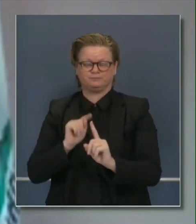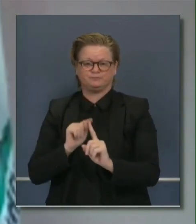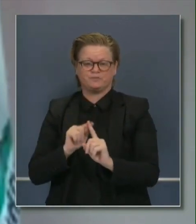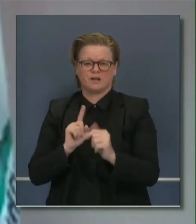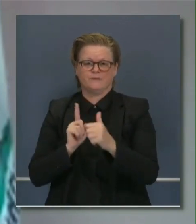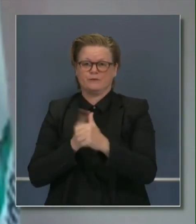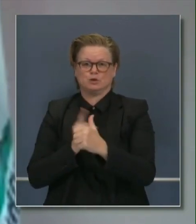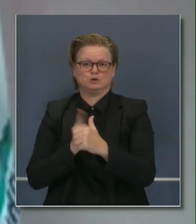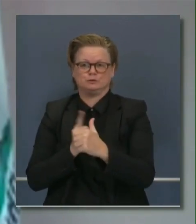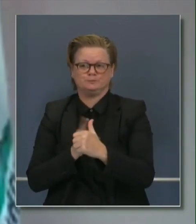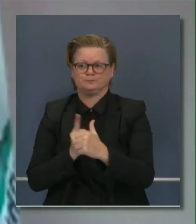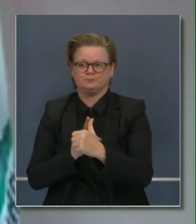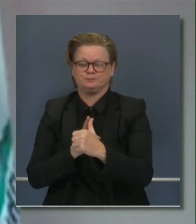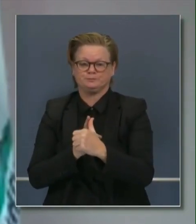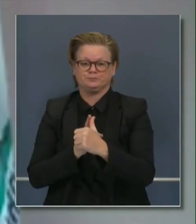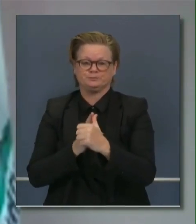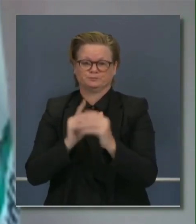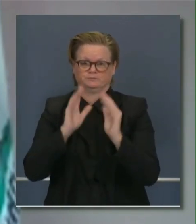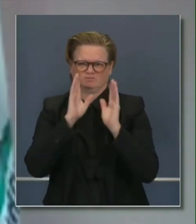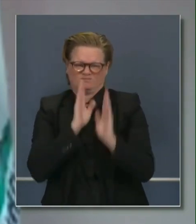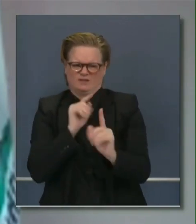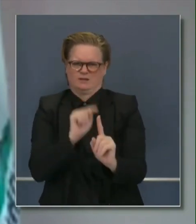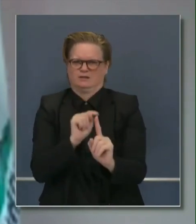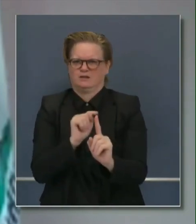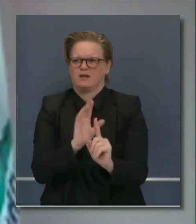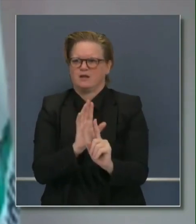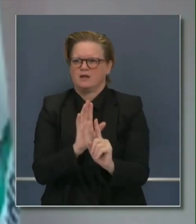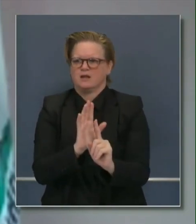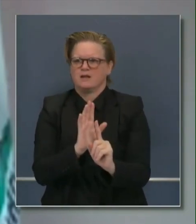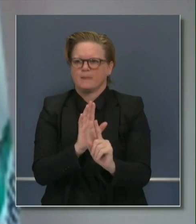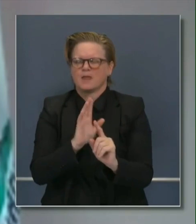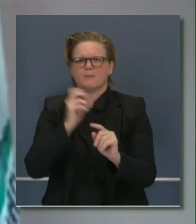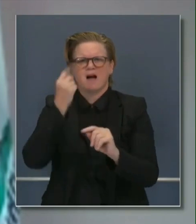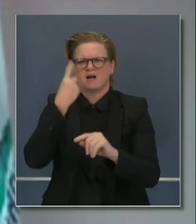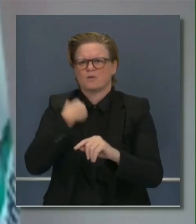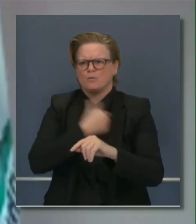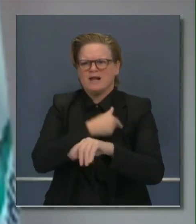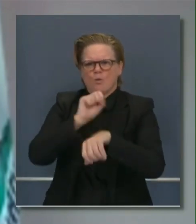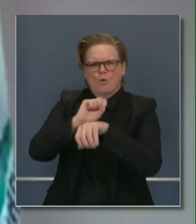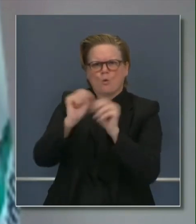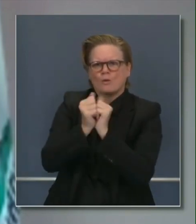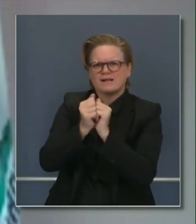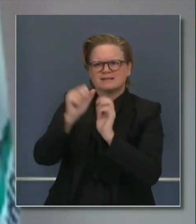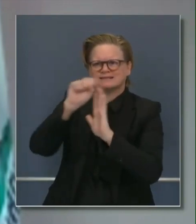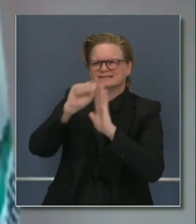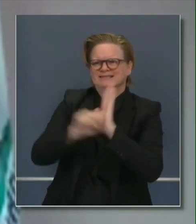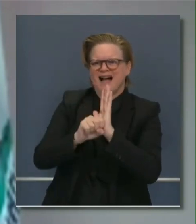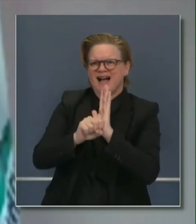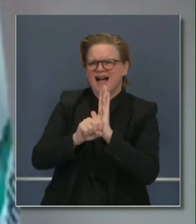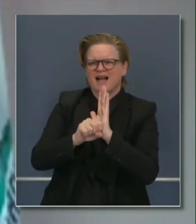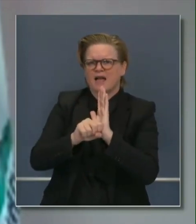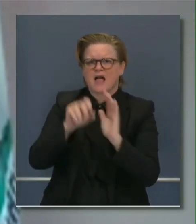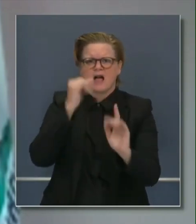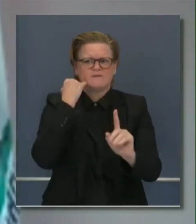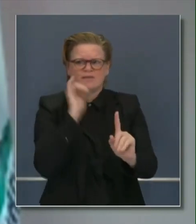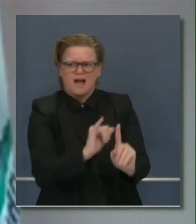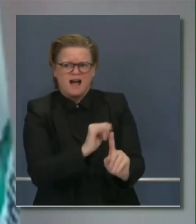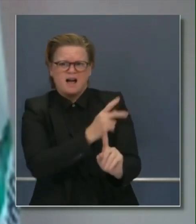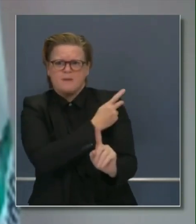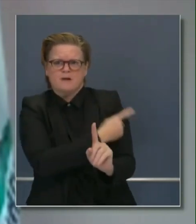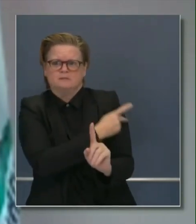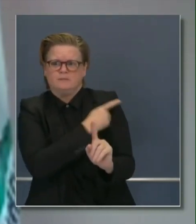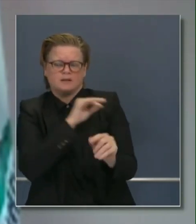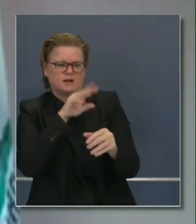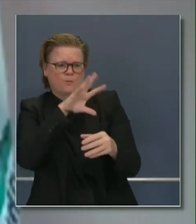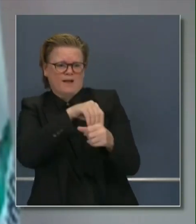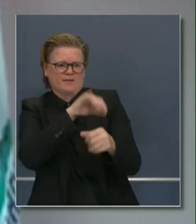we behave and work together as a state, and if needed, patients in one region may be asked